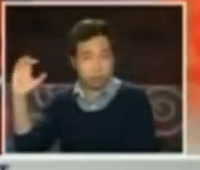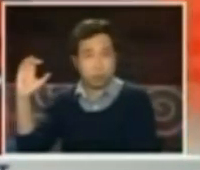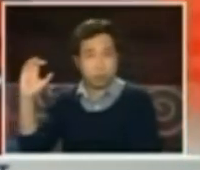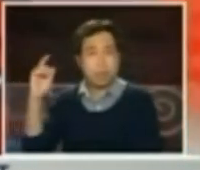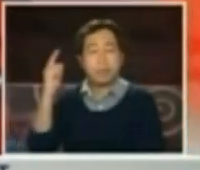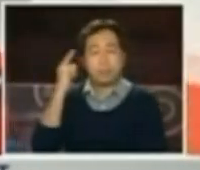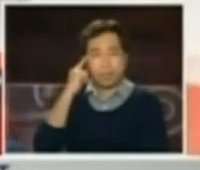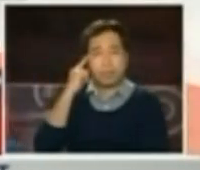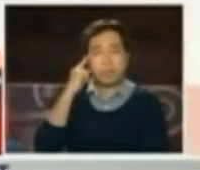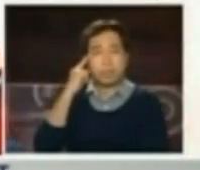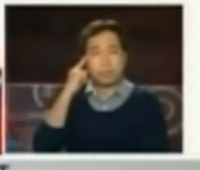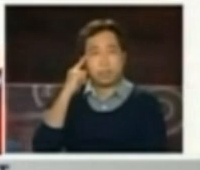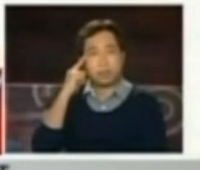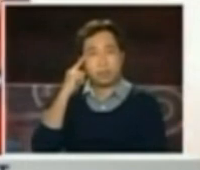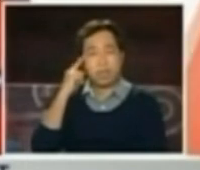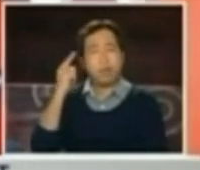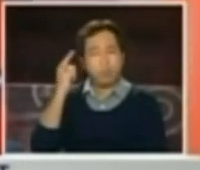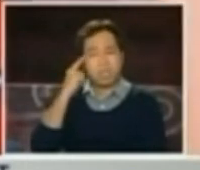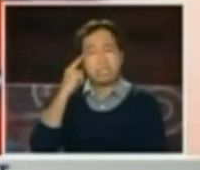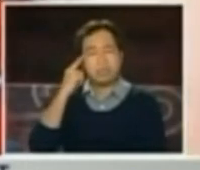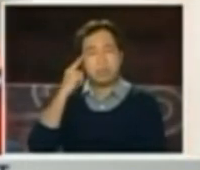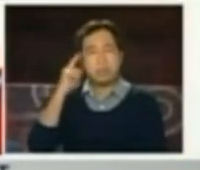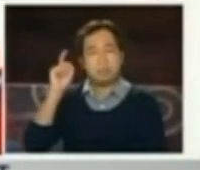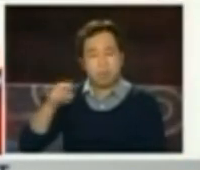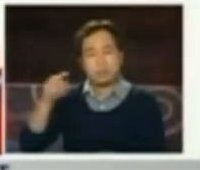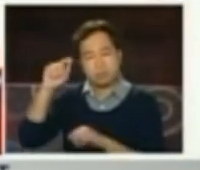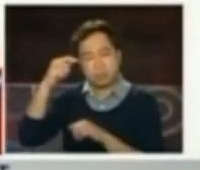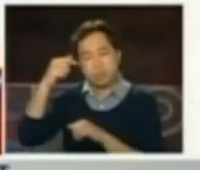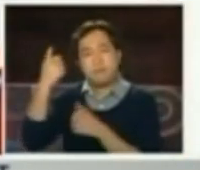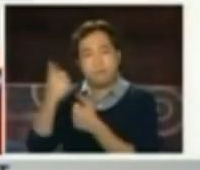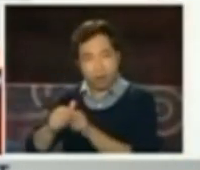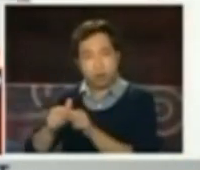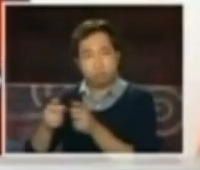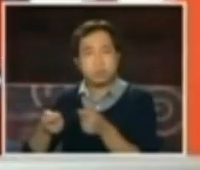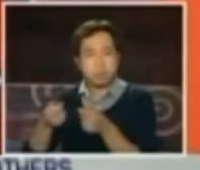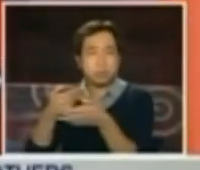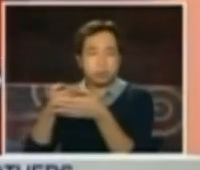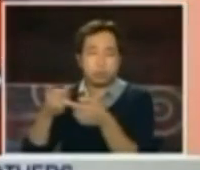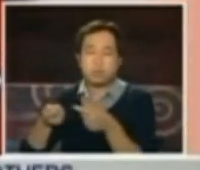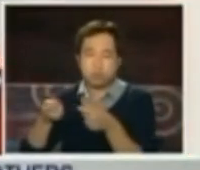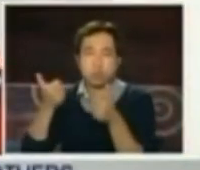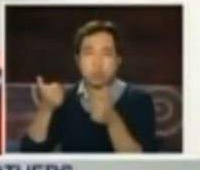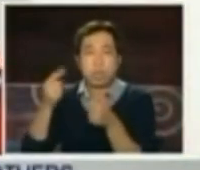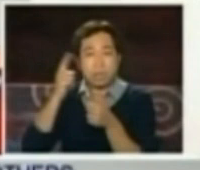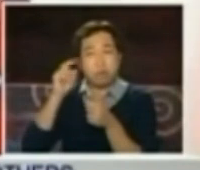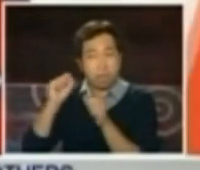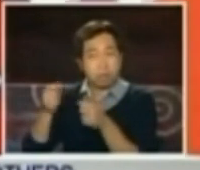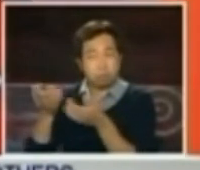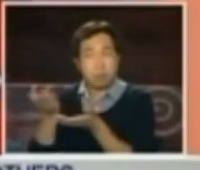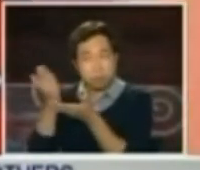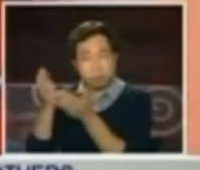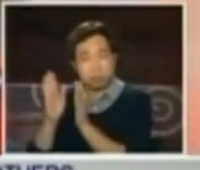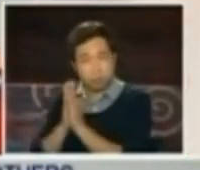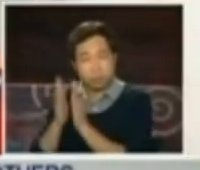I think it is executory immediately. No, it's final and executory. I don't think that it is appealable to the Supreme